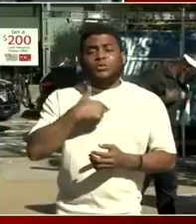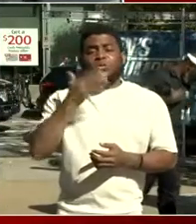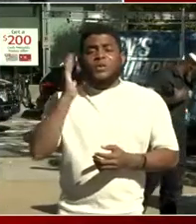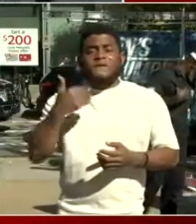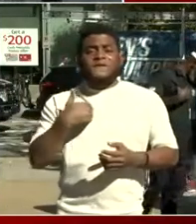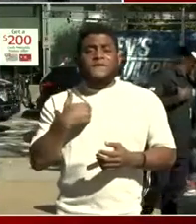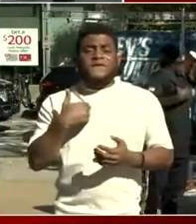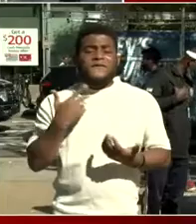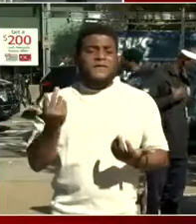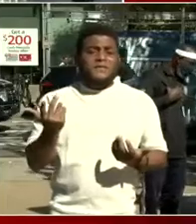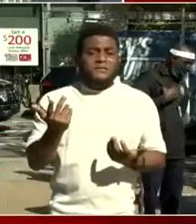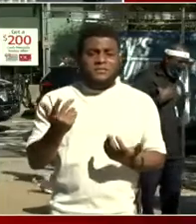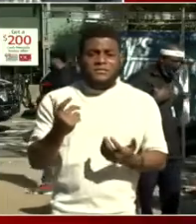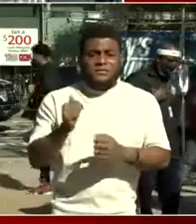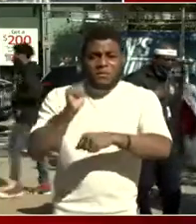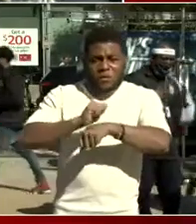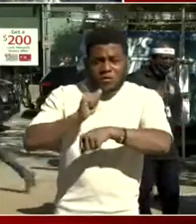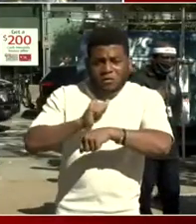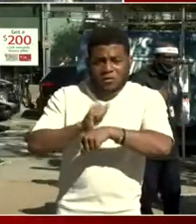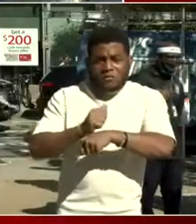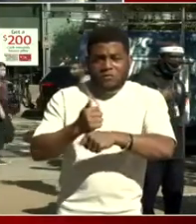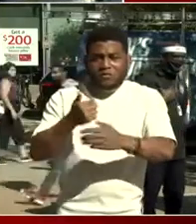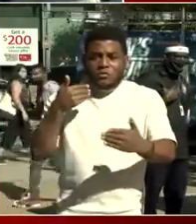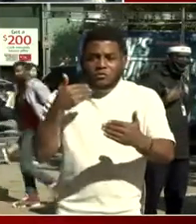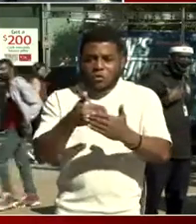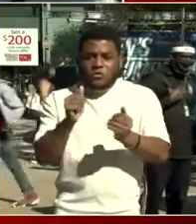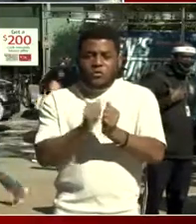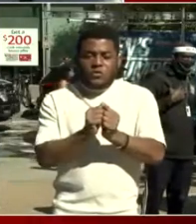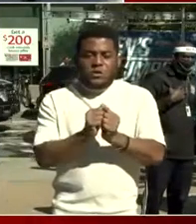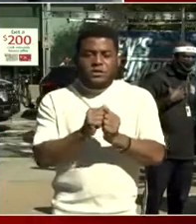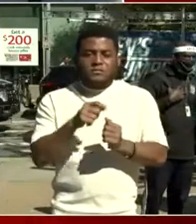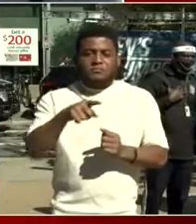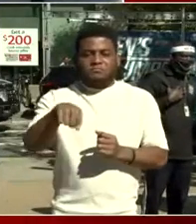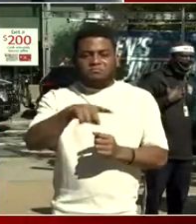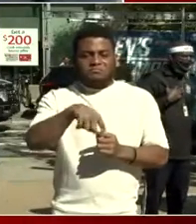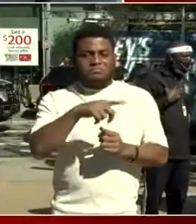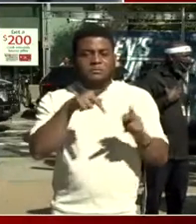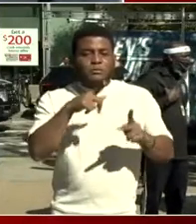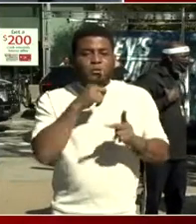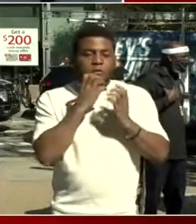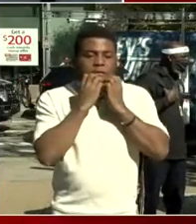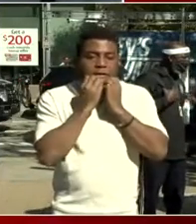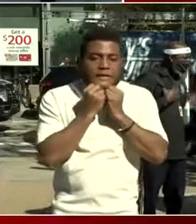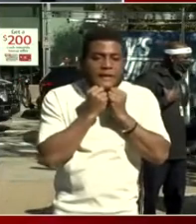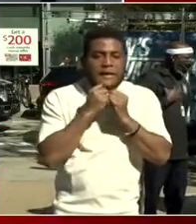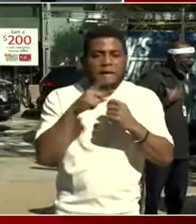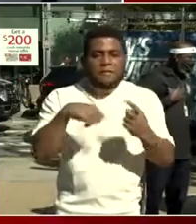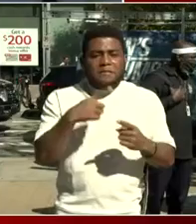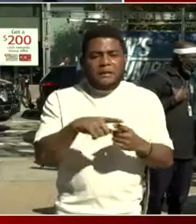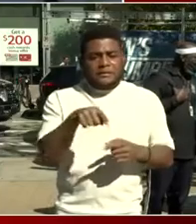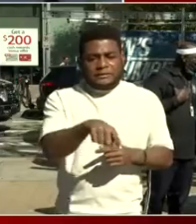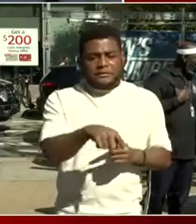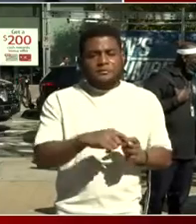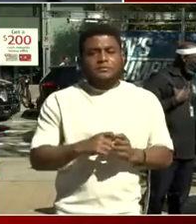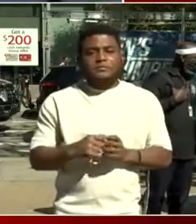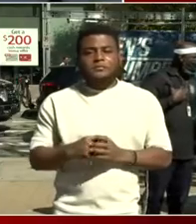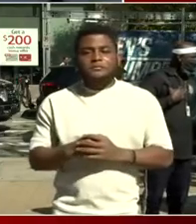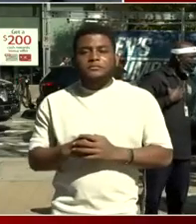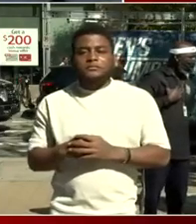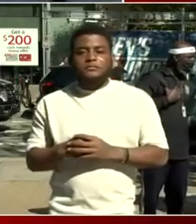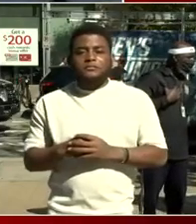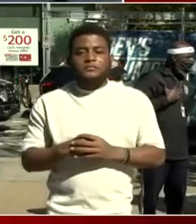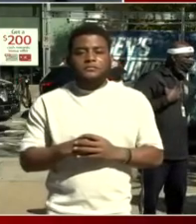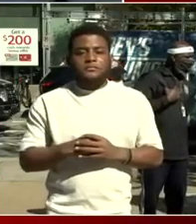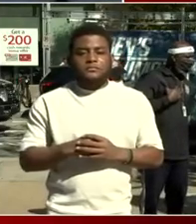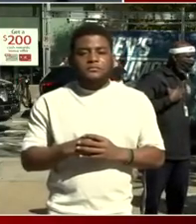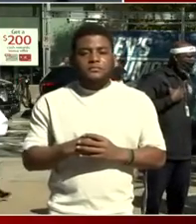work closely with our partners. We reviewed the crime statistics and met with MPD stakeholders to identify the following